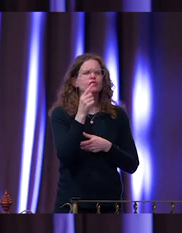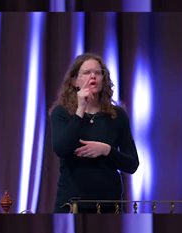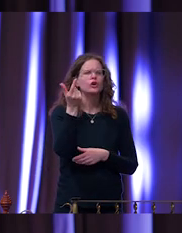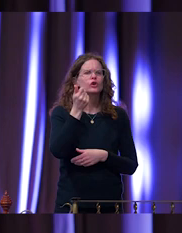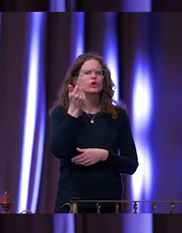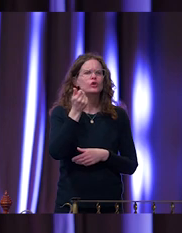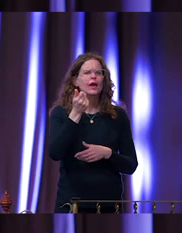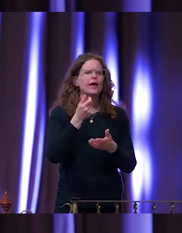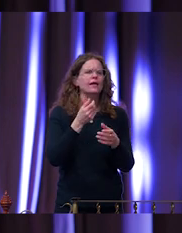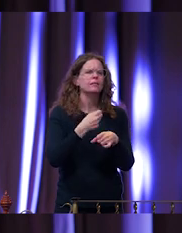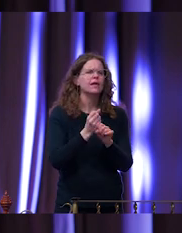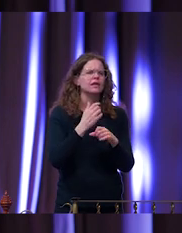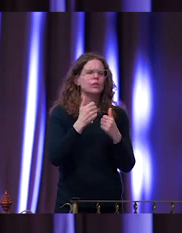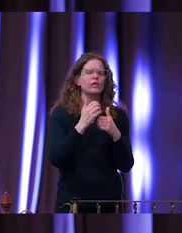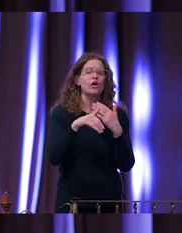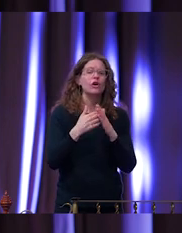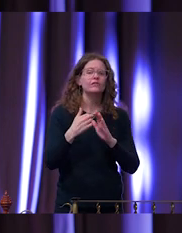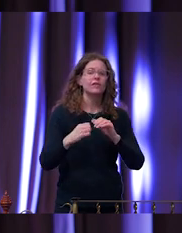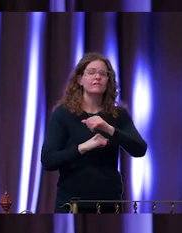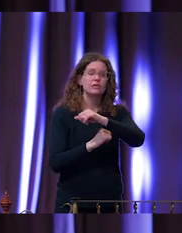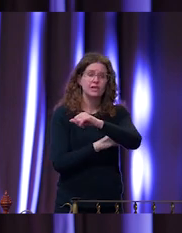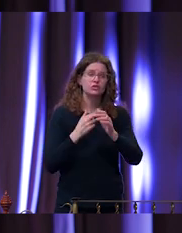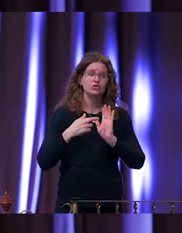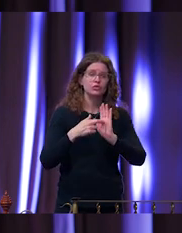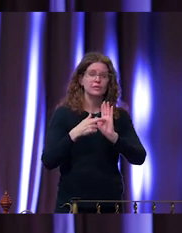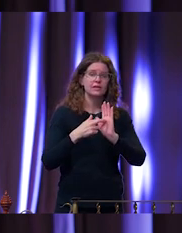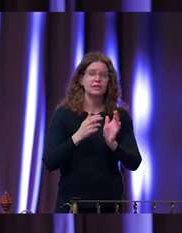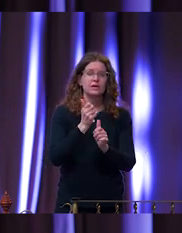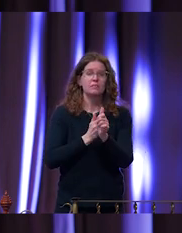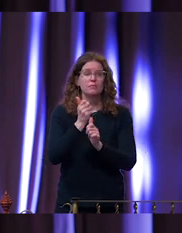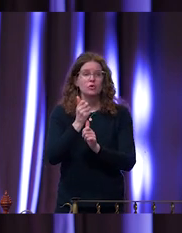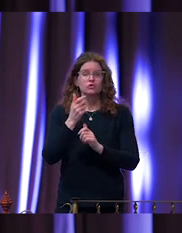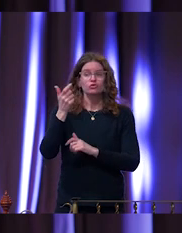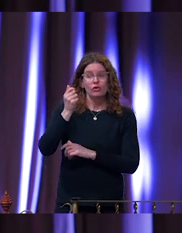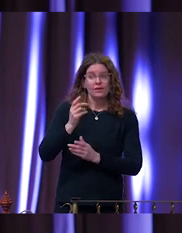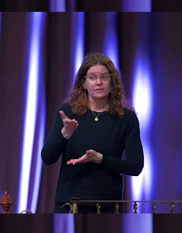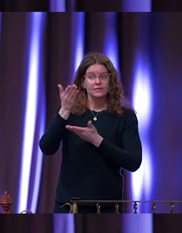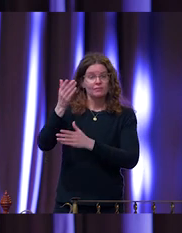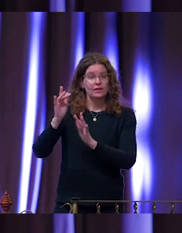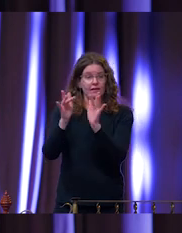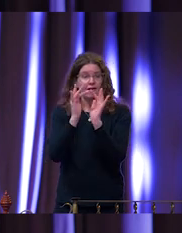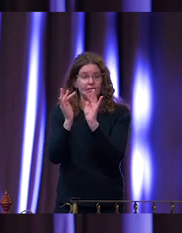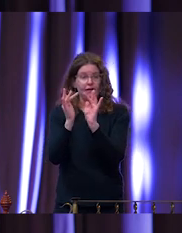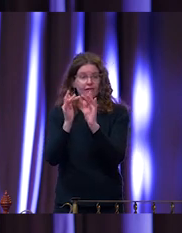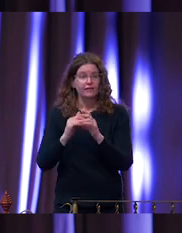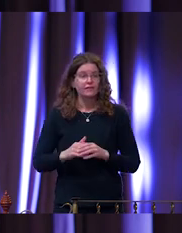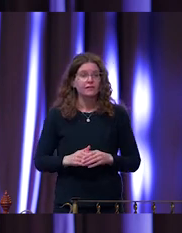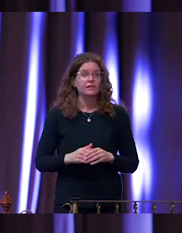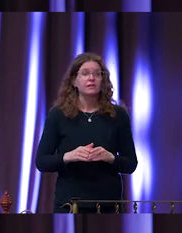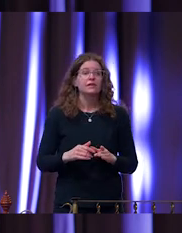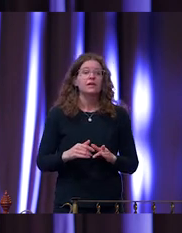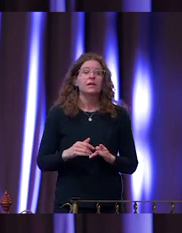the foundations represented here. The vast majority of grants are submitted online. What role will site visits play in grant